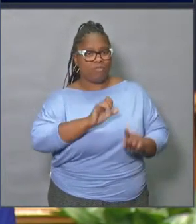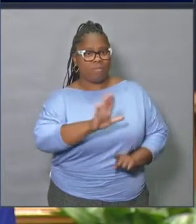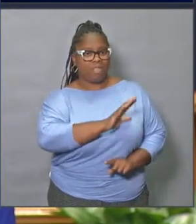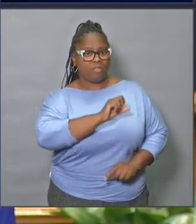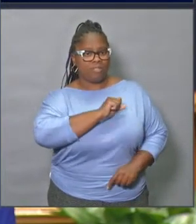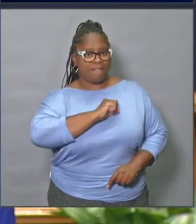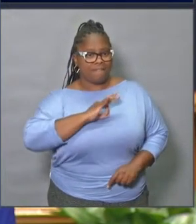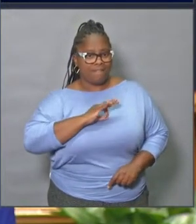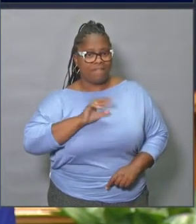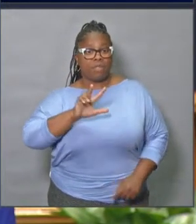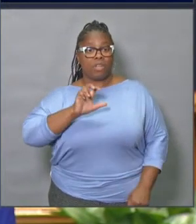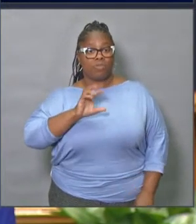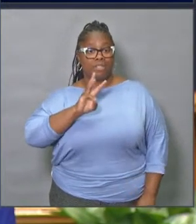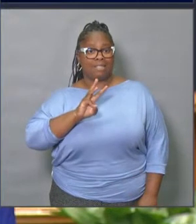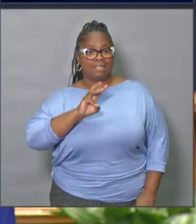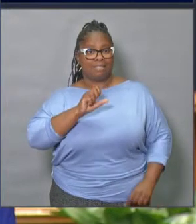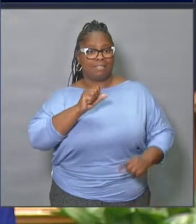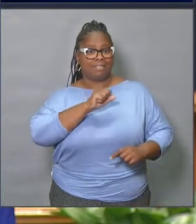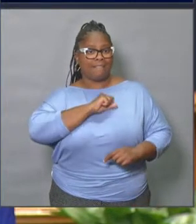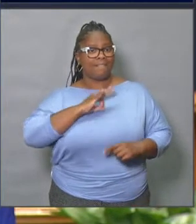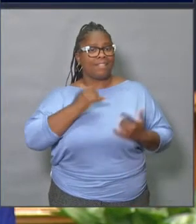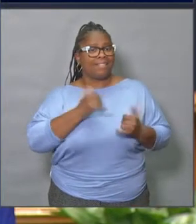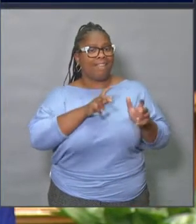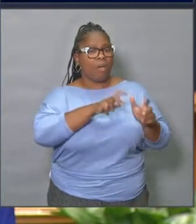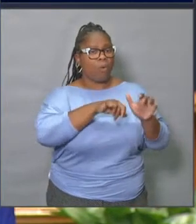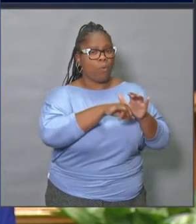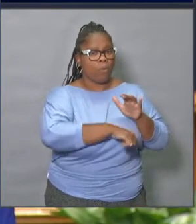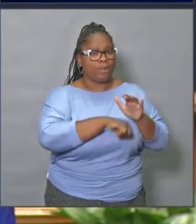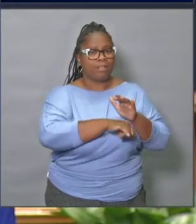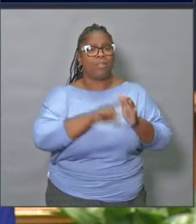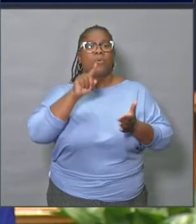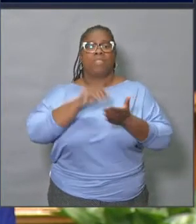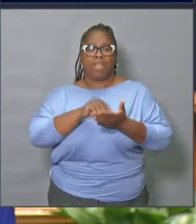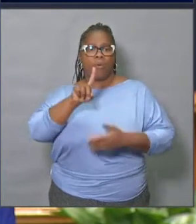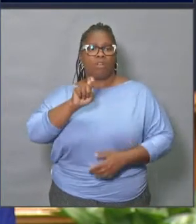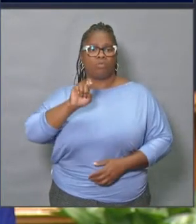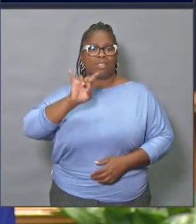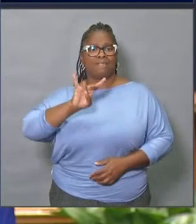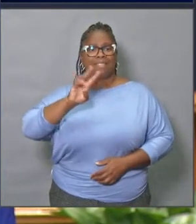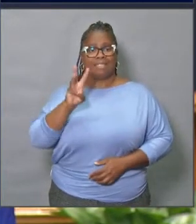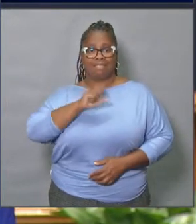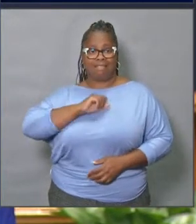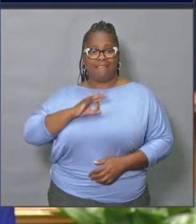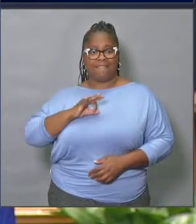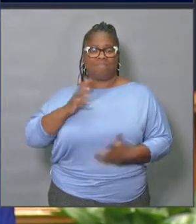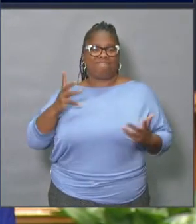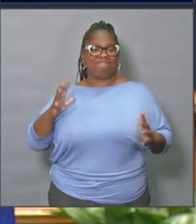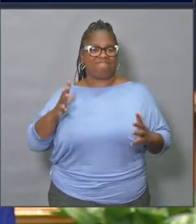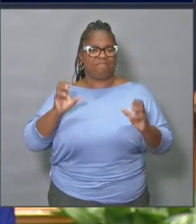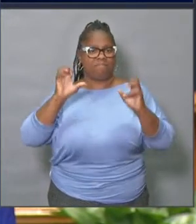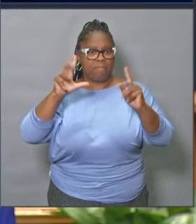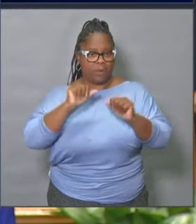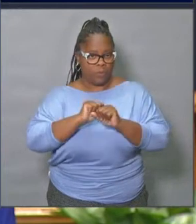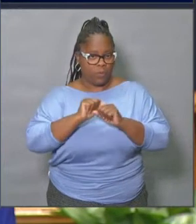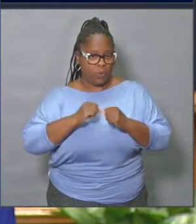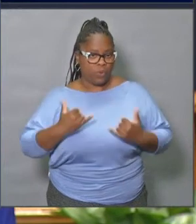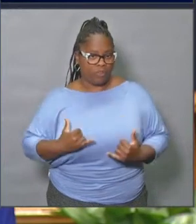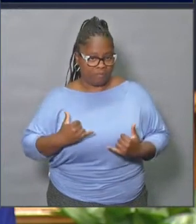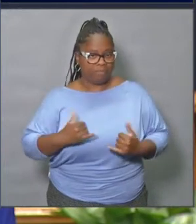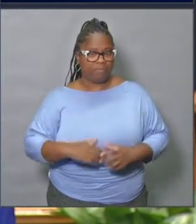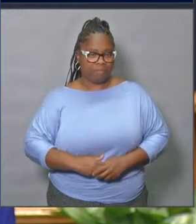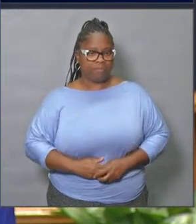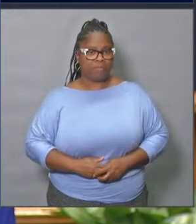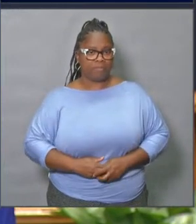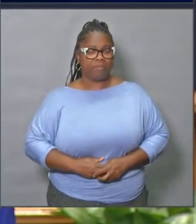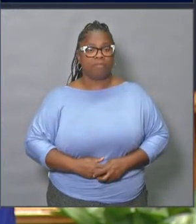306 staff are quarantined, and 1,776 staff have been able to return to work. The